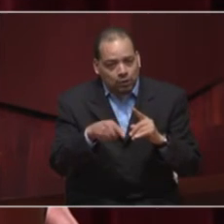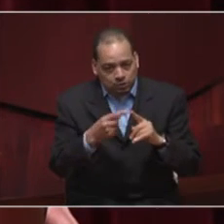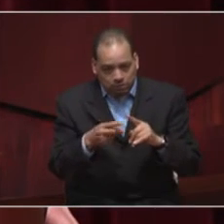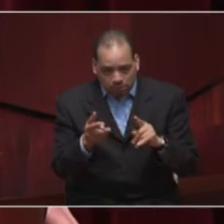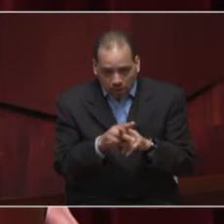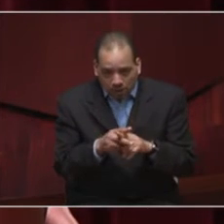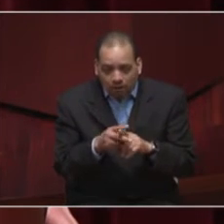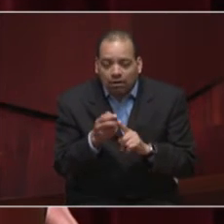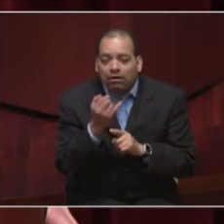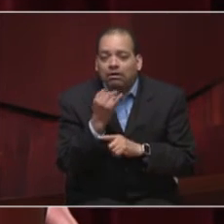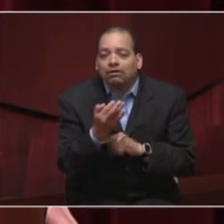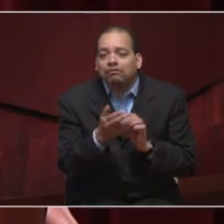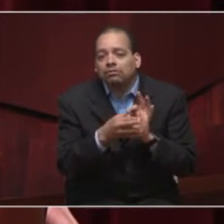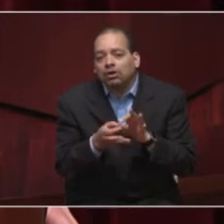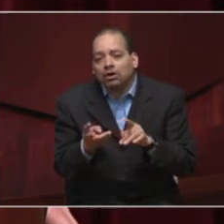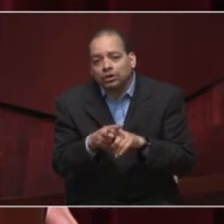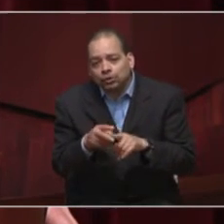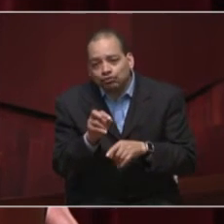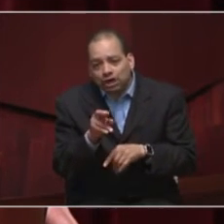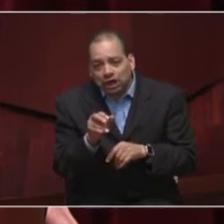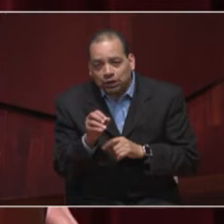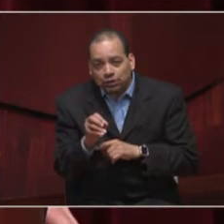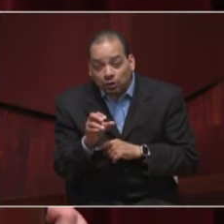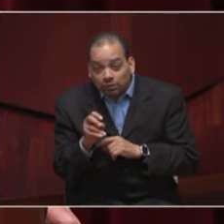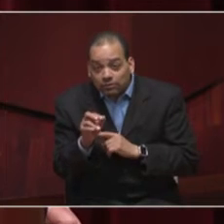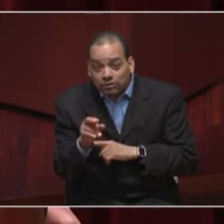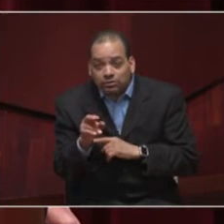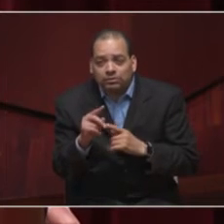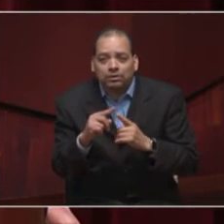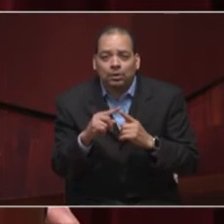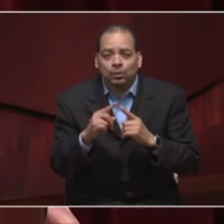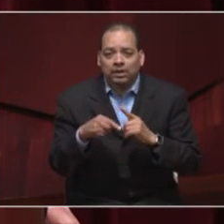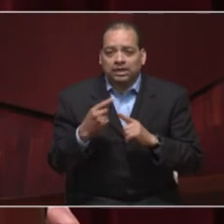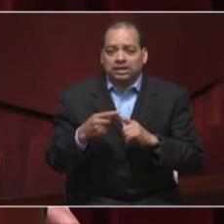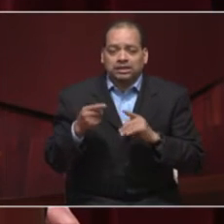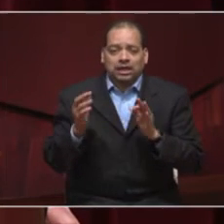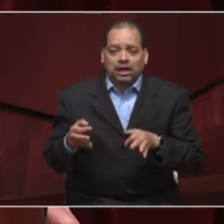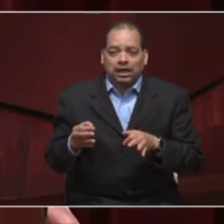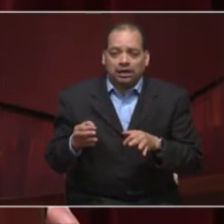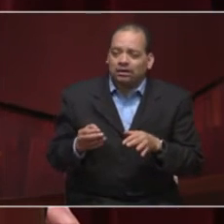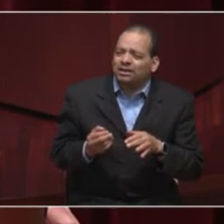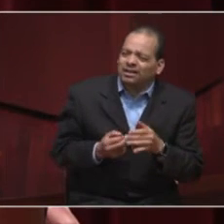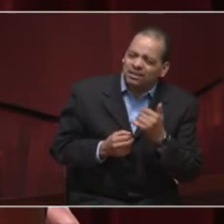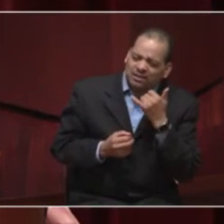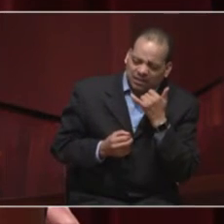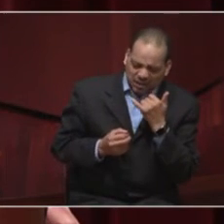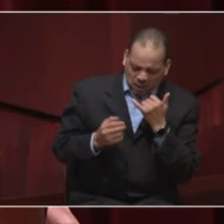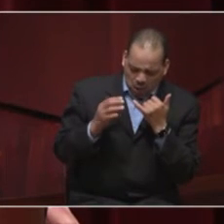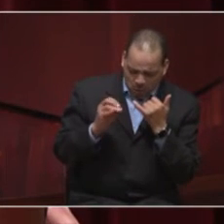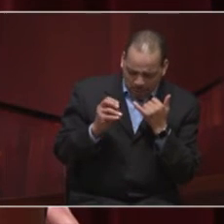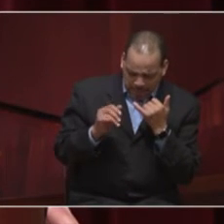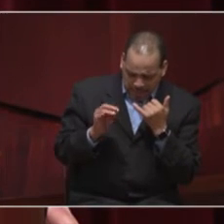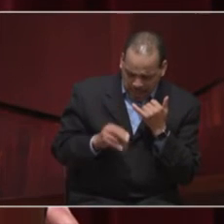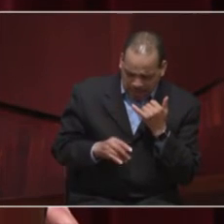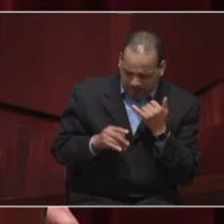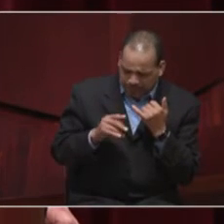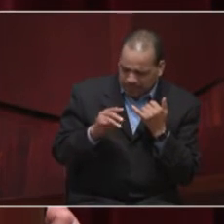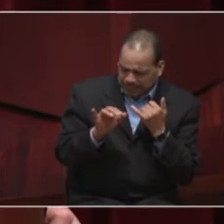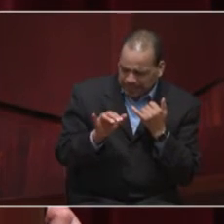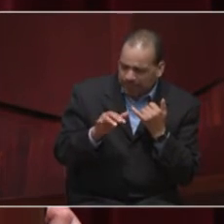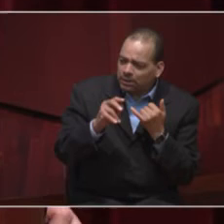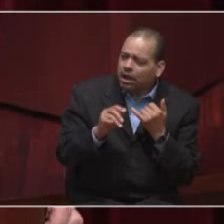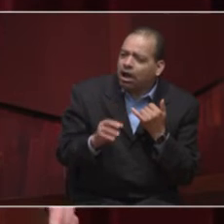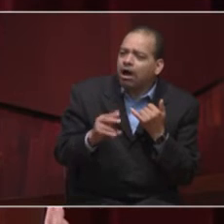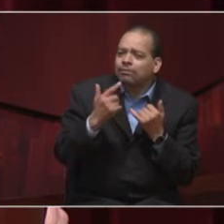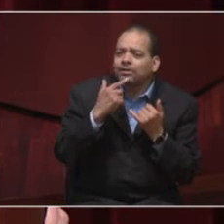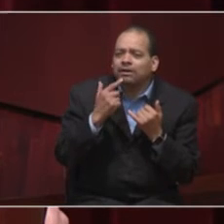it to records officers or not, and when those decisions are made. From OPM is, like Tom was mentioning